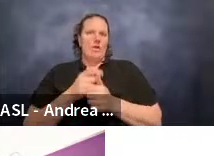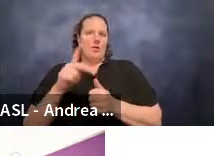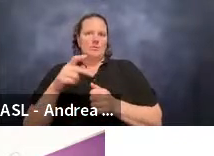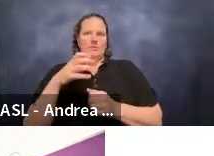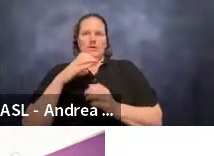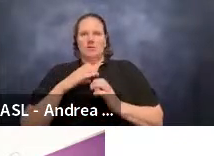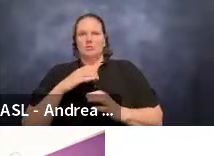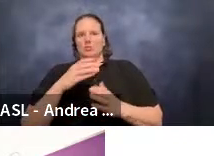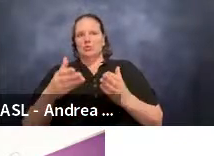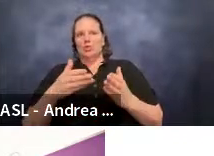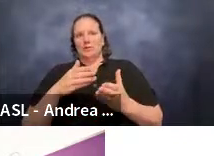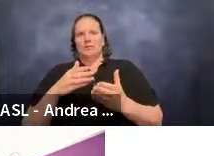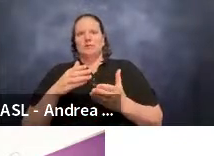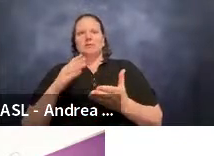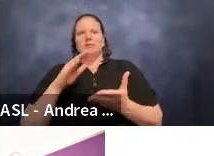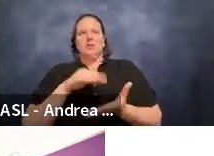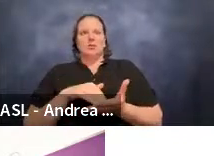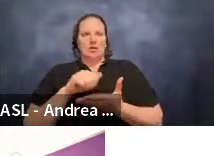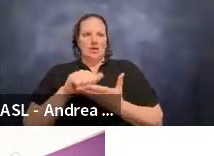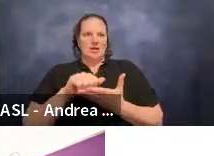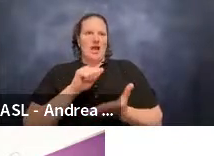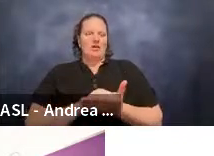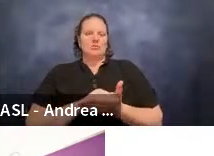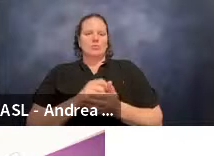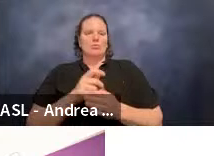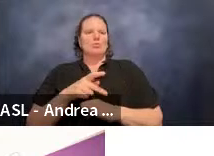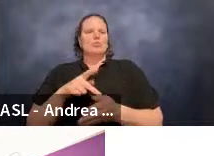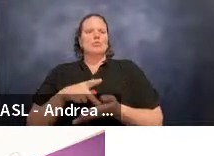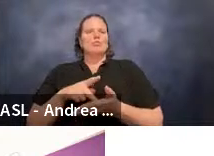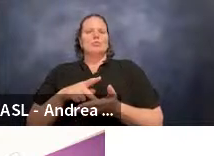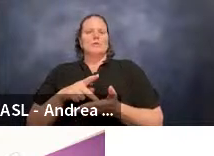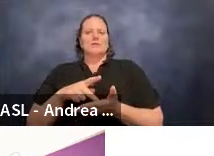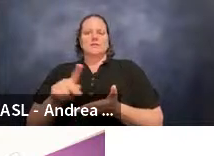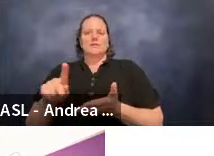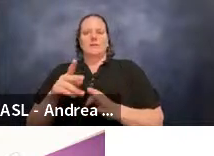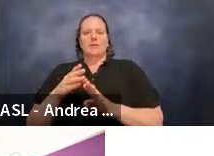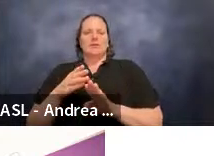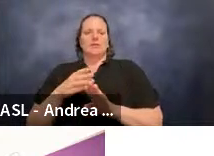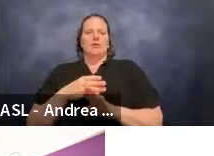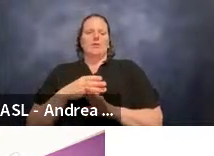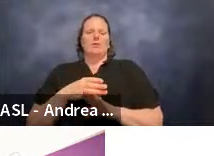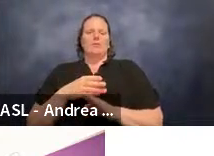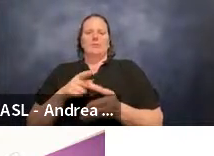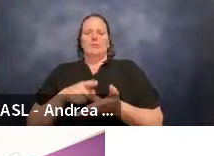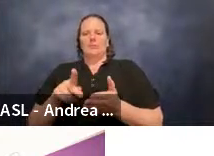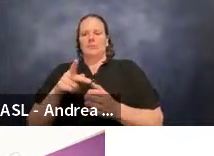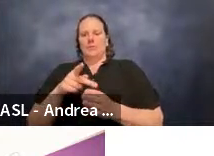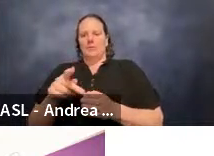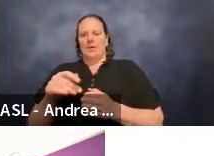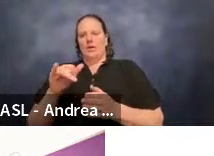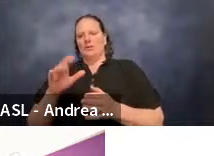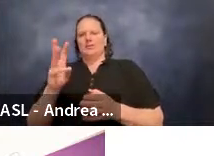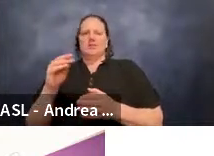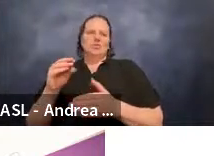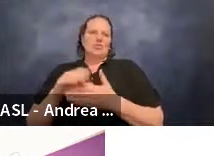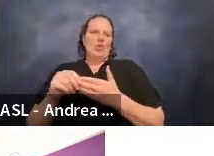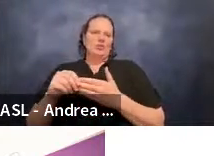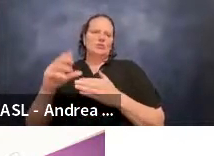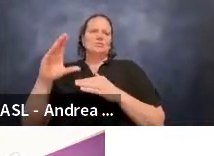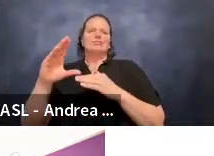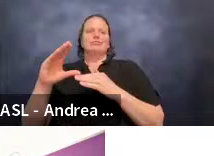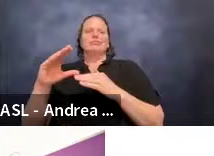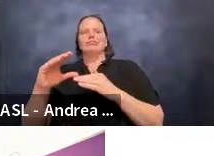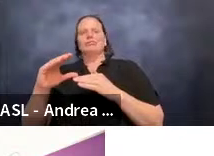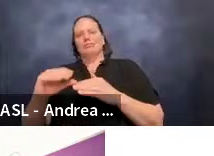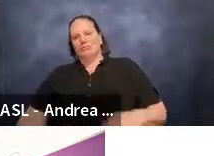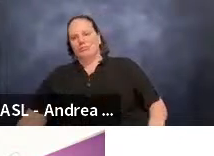up your account and you set up a prepaid amount with your debit or credit card, say $60 that you sort of chip away at with